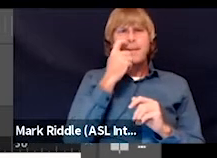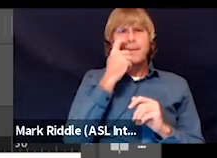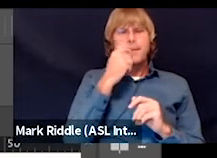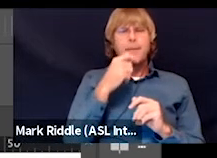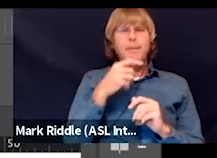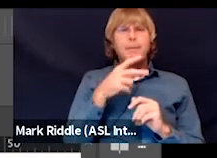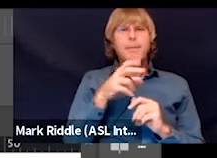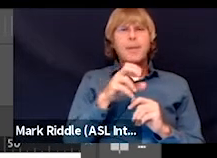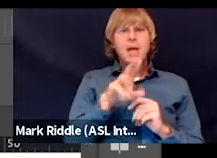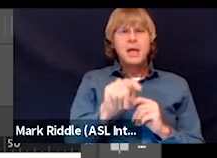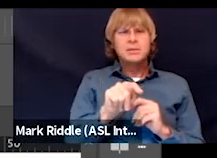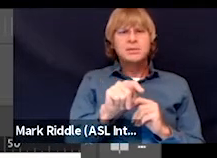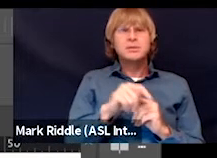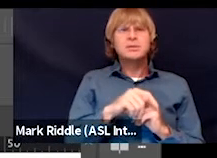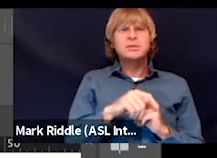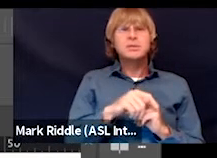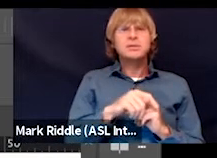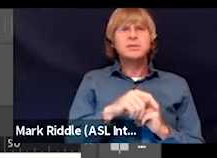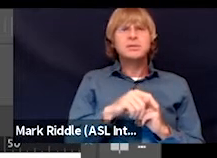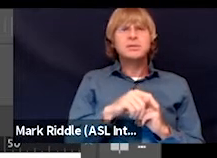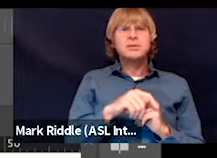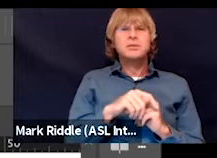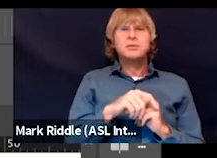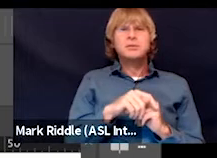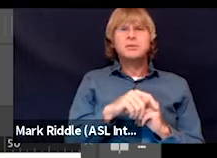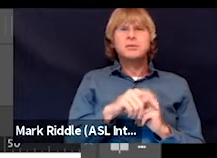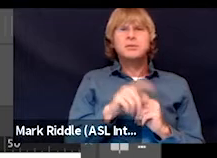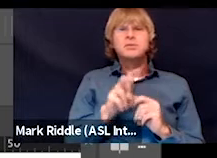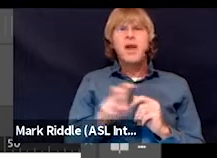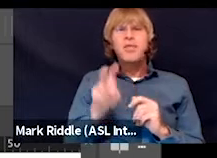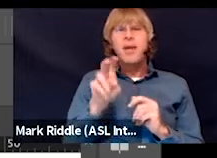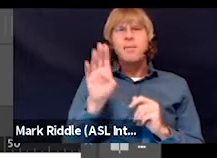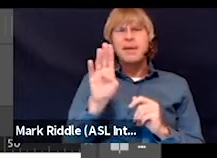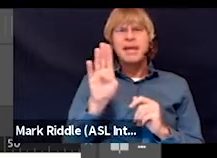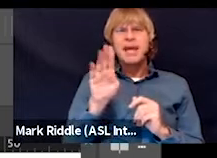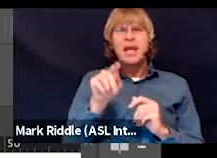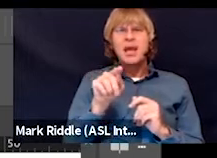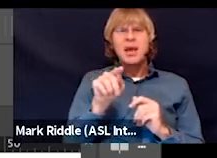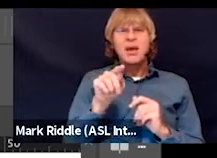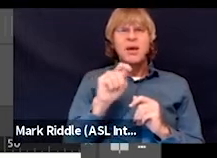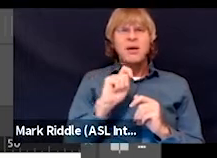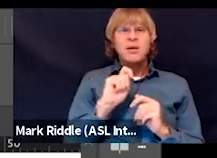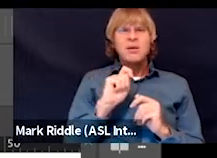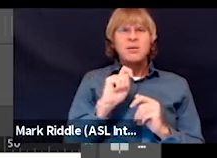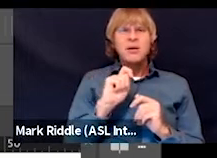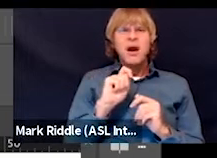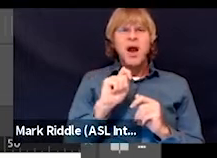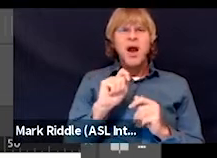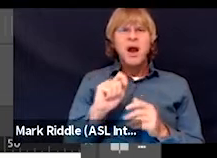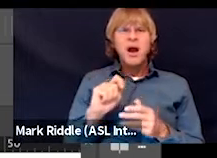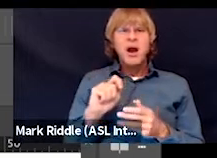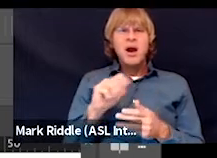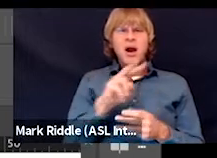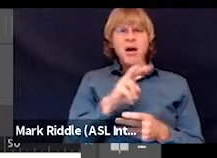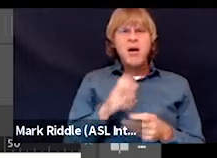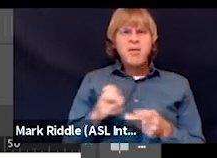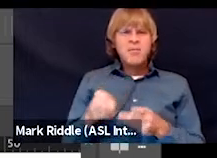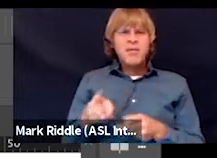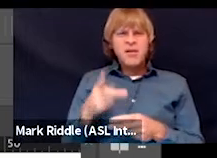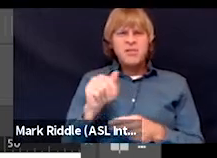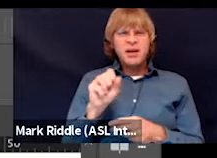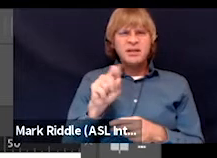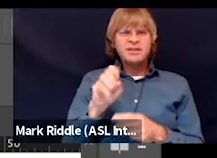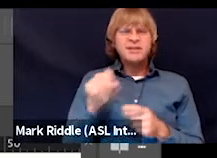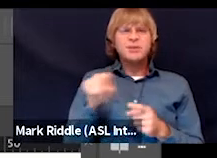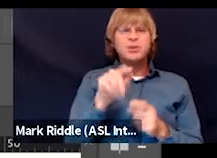that and I'm gonna go right before that B and I'm going to paste. So